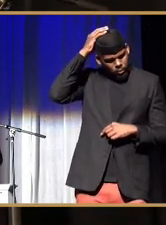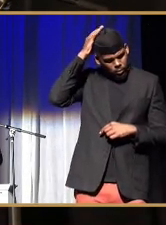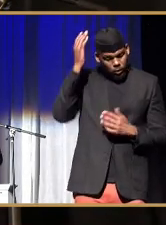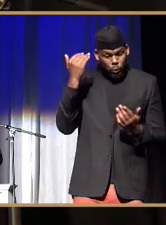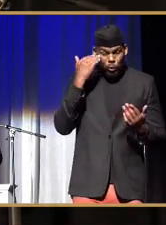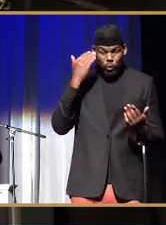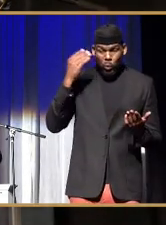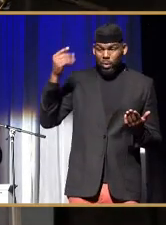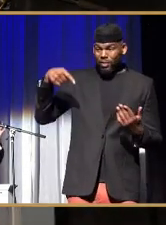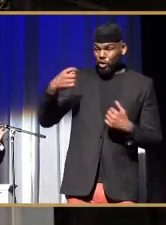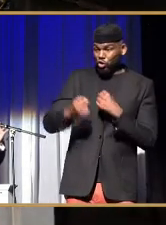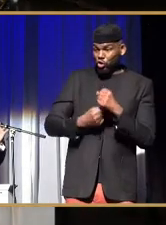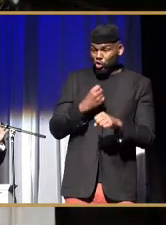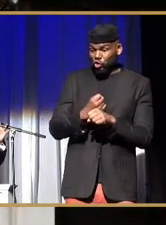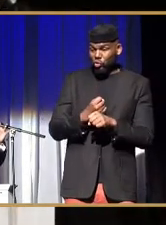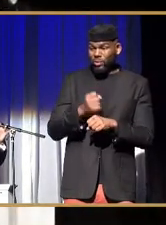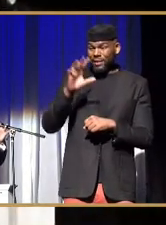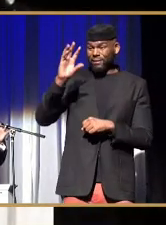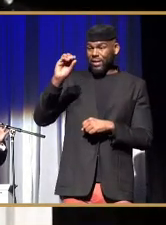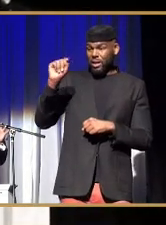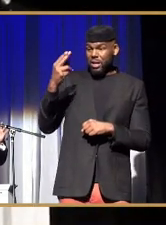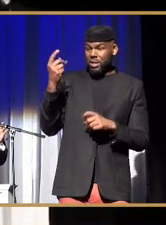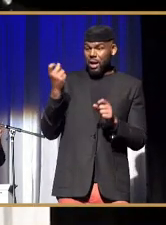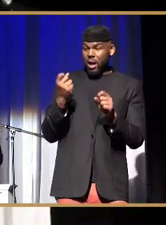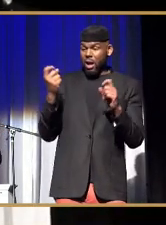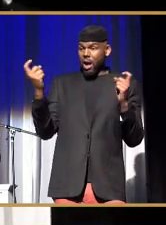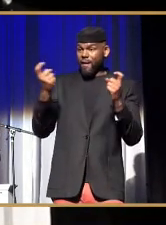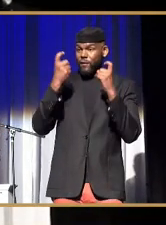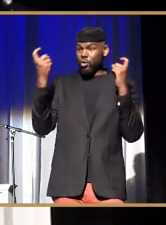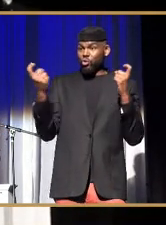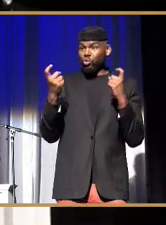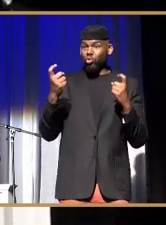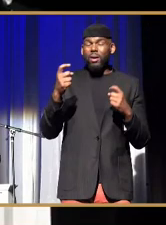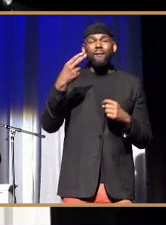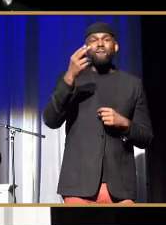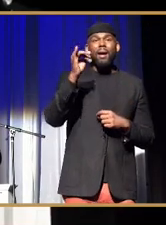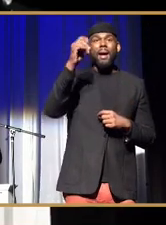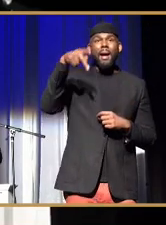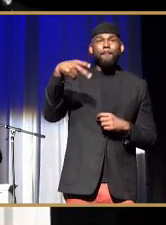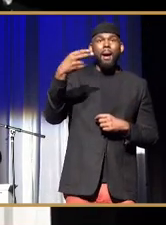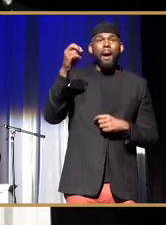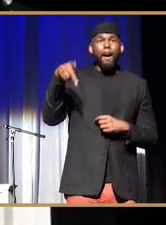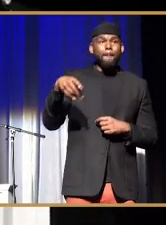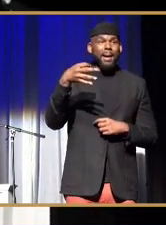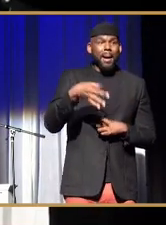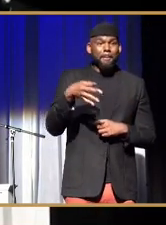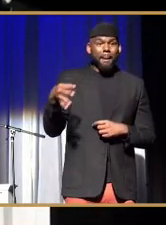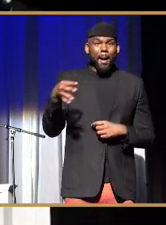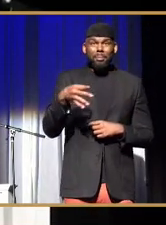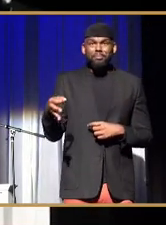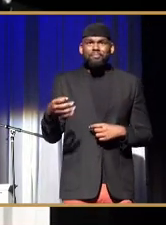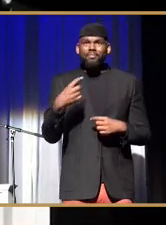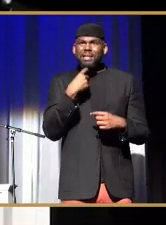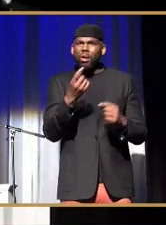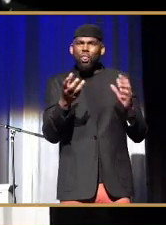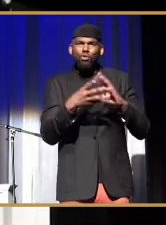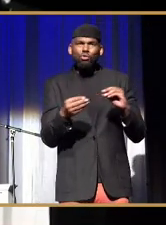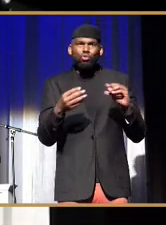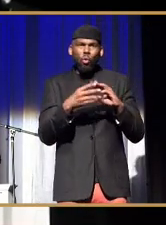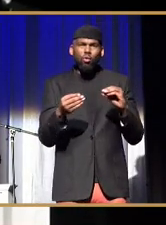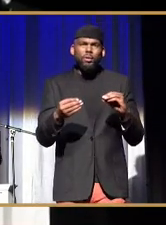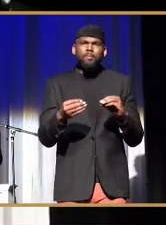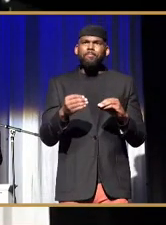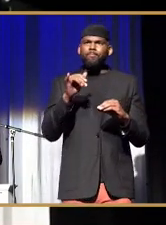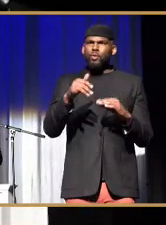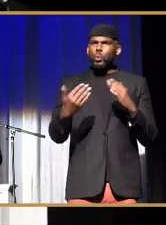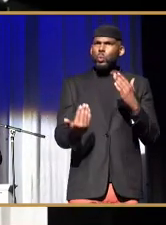that this year marks the 50th anniversary of hip hop. It tells the story of an